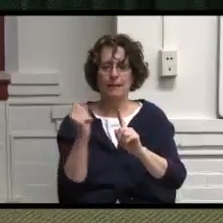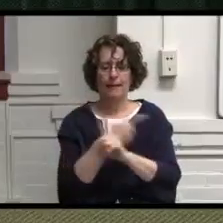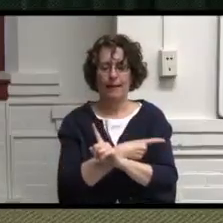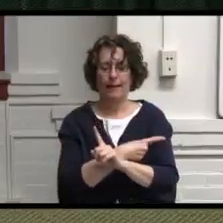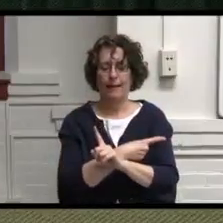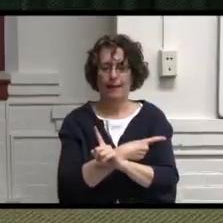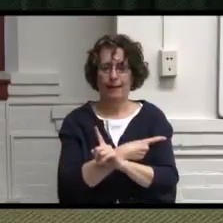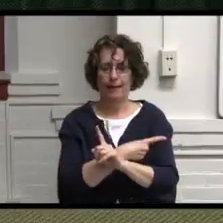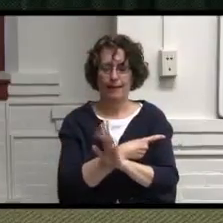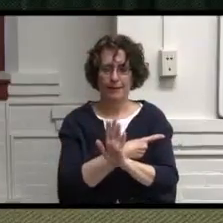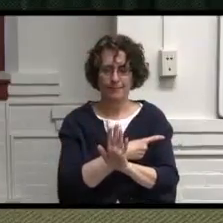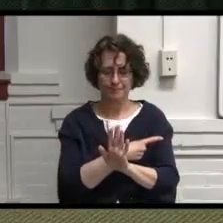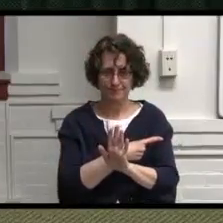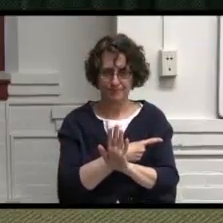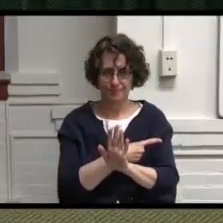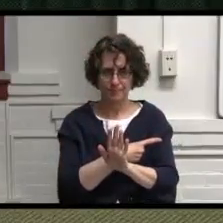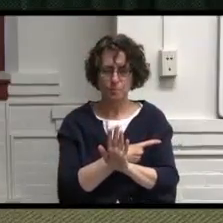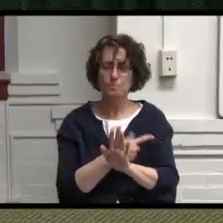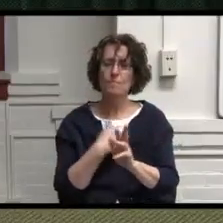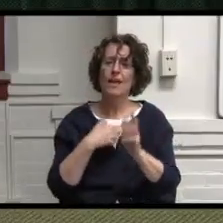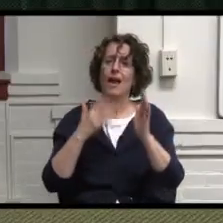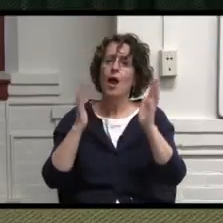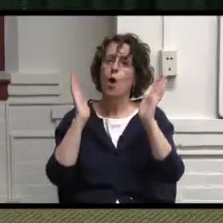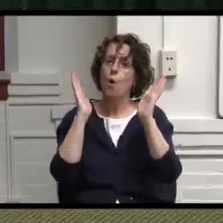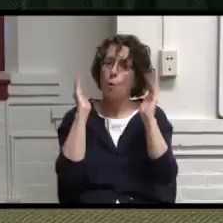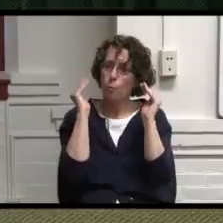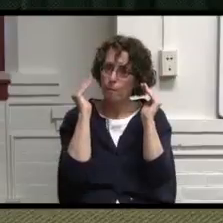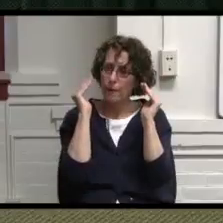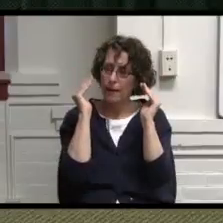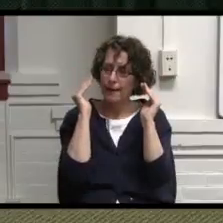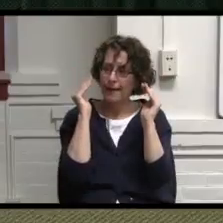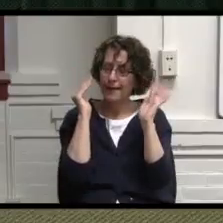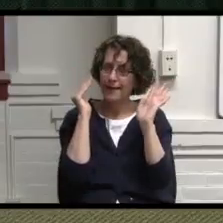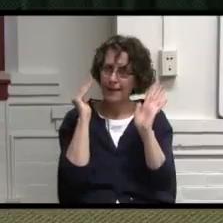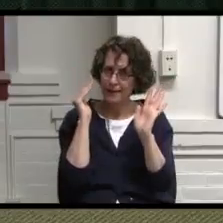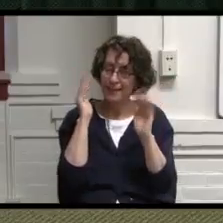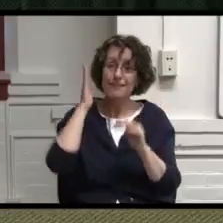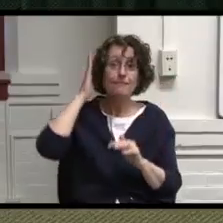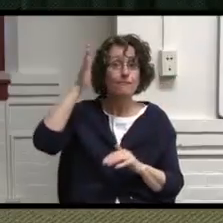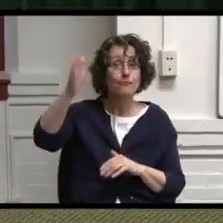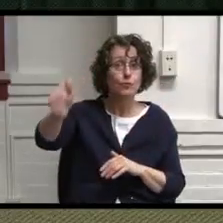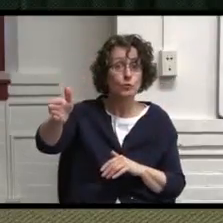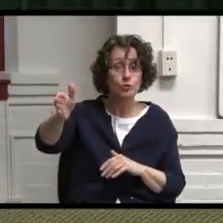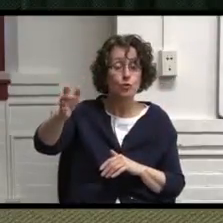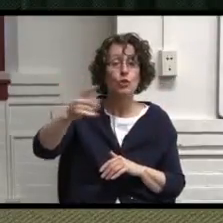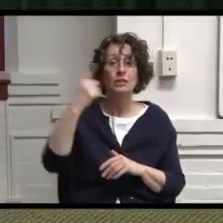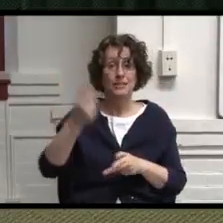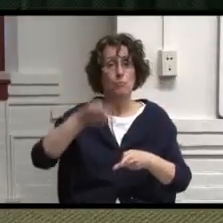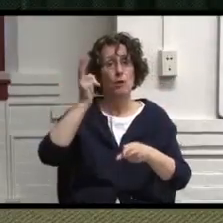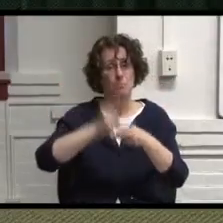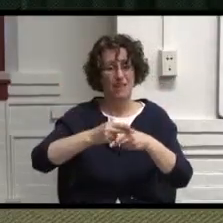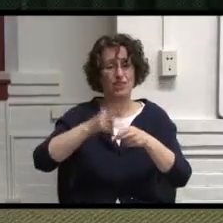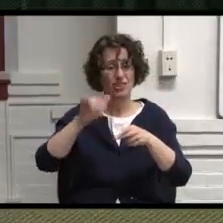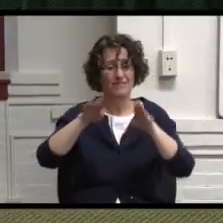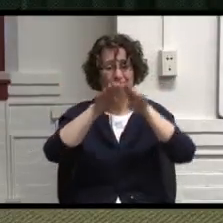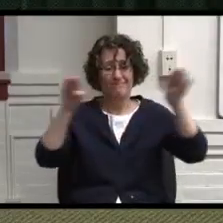it still has to do, I hope that somebody brings back to the board the roof on the mausoleum.